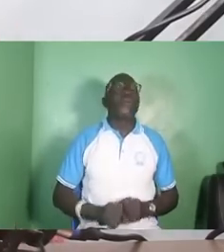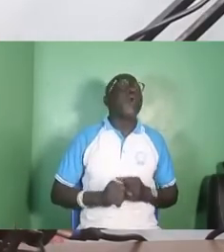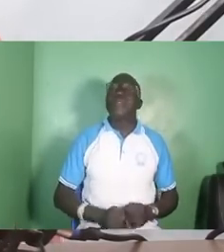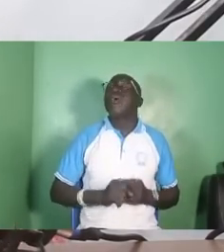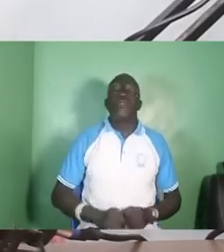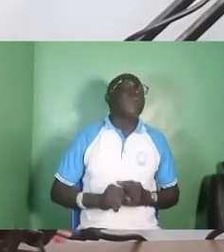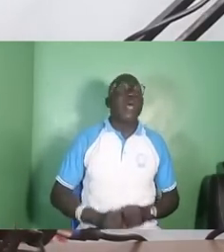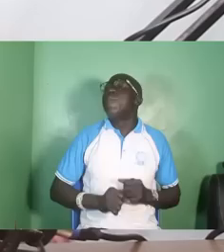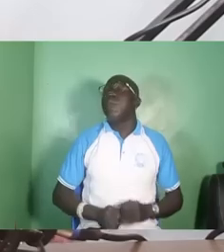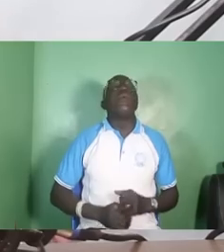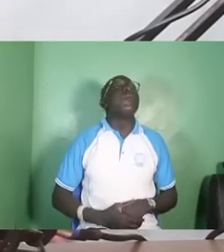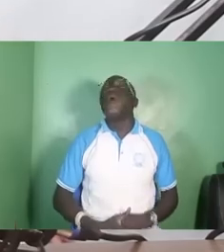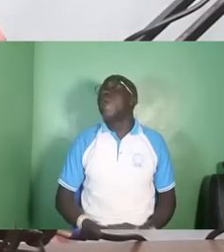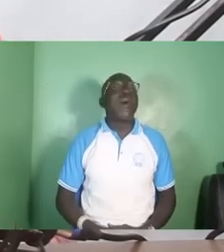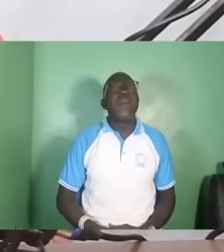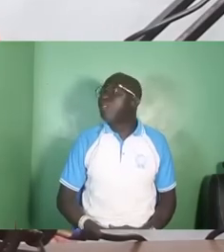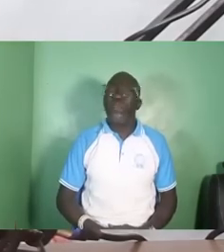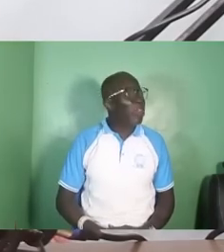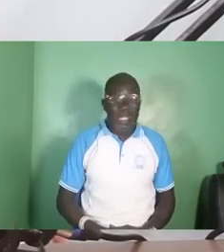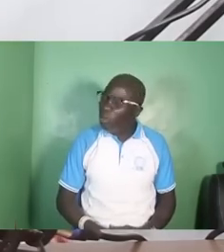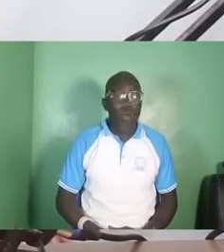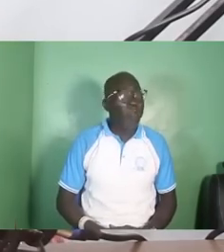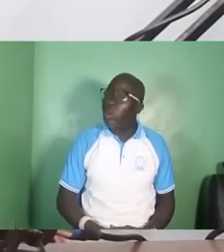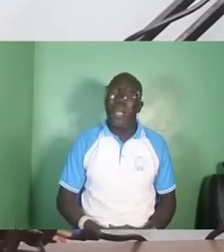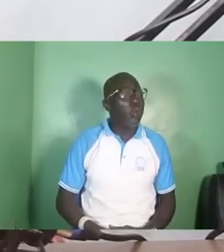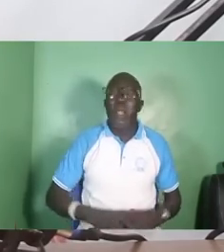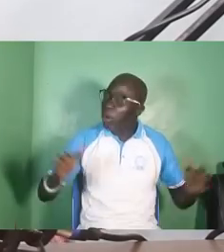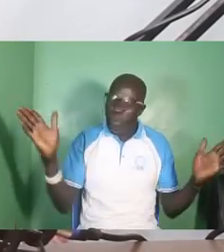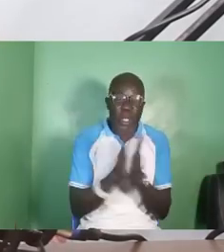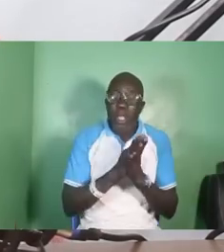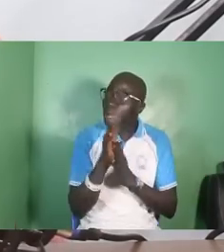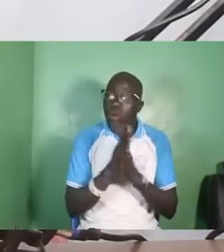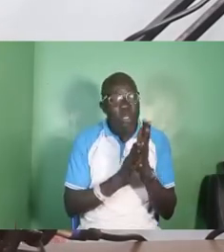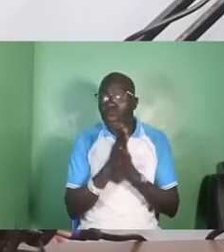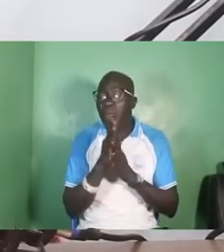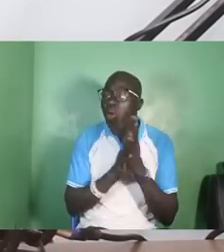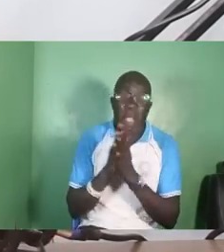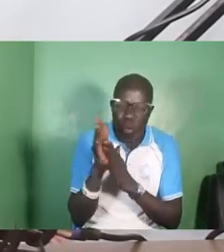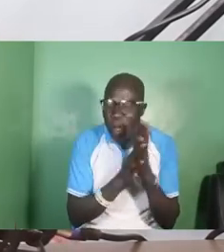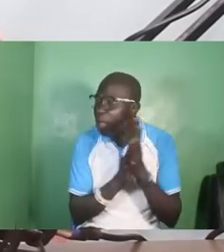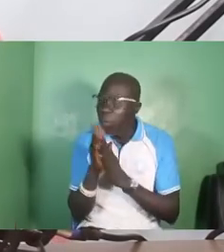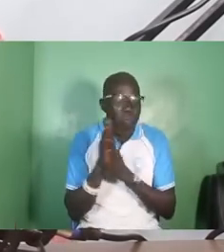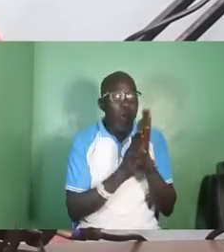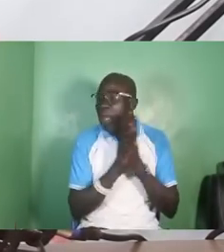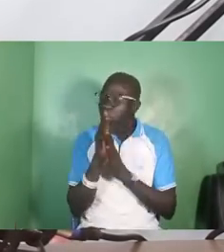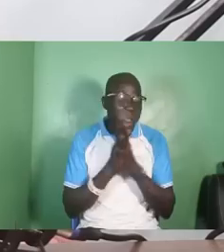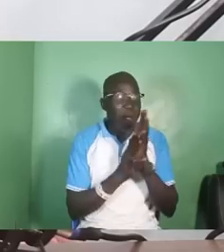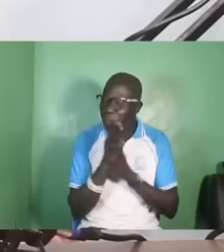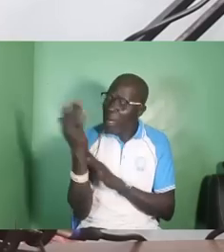oh my God every mo ya no re kan me